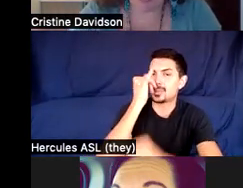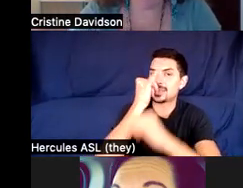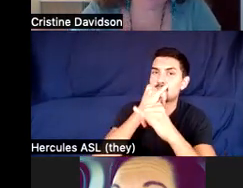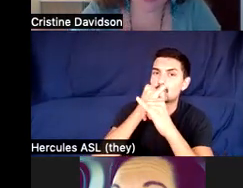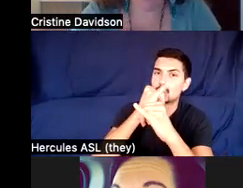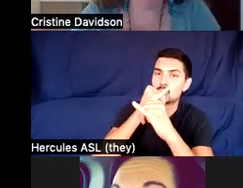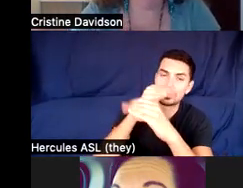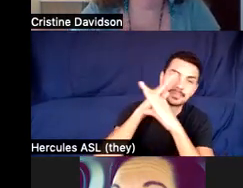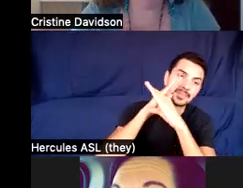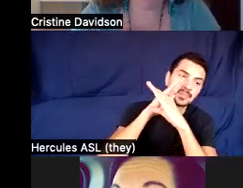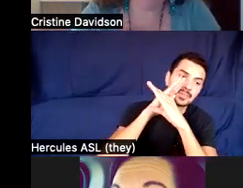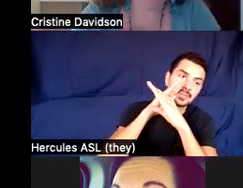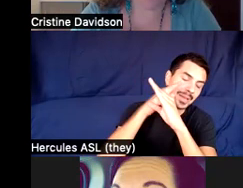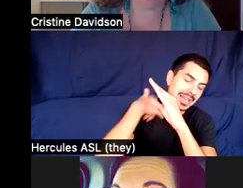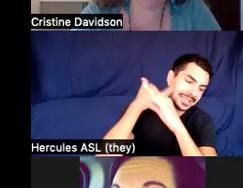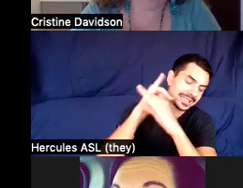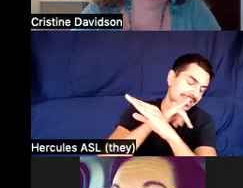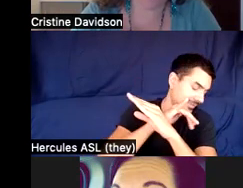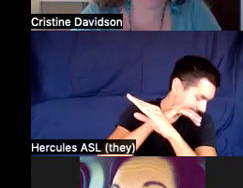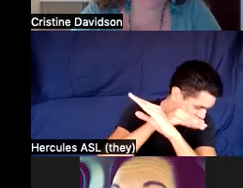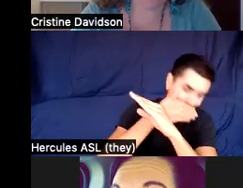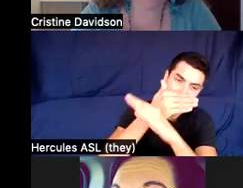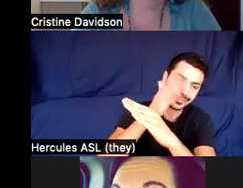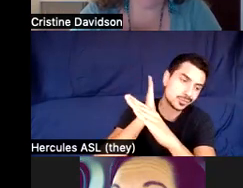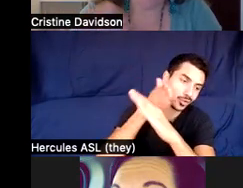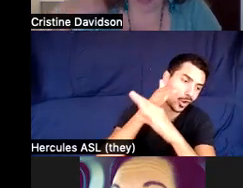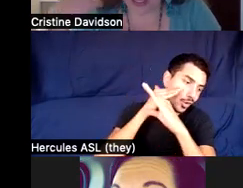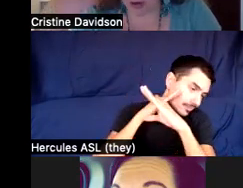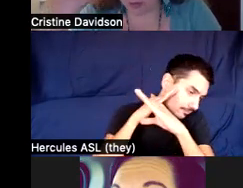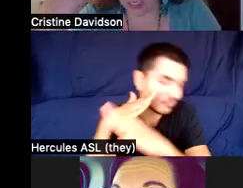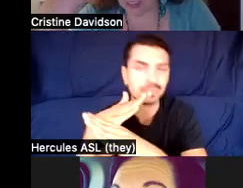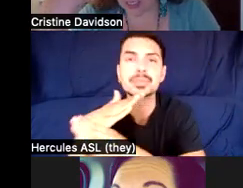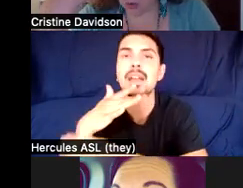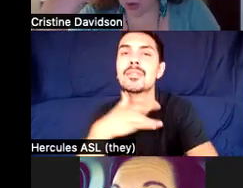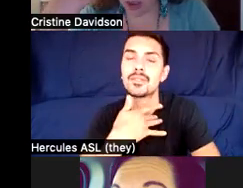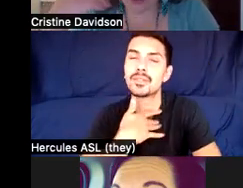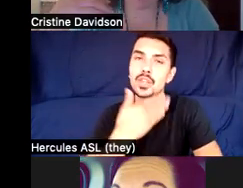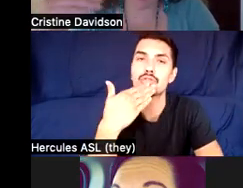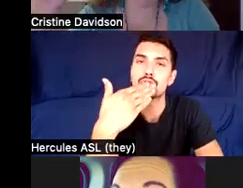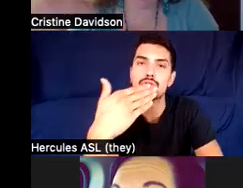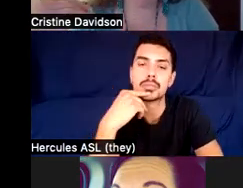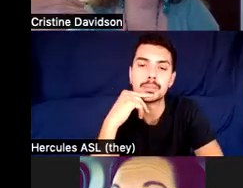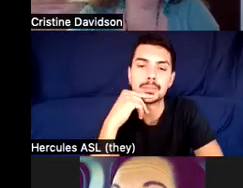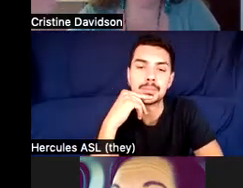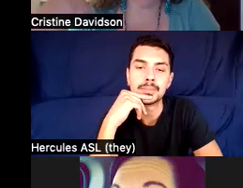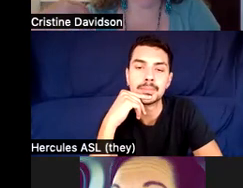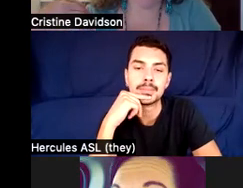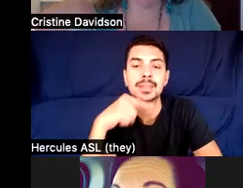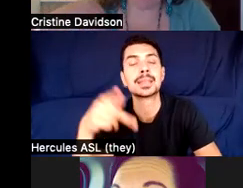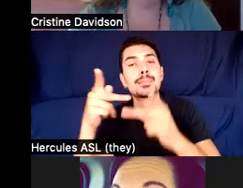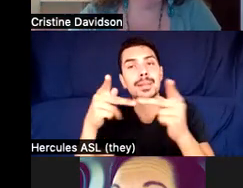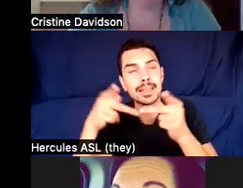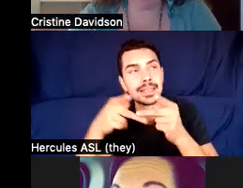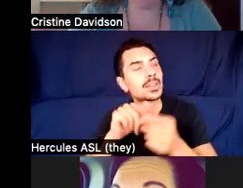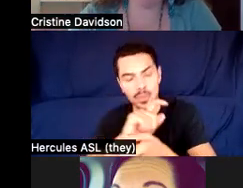is empowering that we made that move to go in and press charges, right? These are places that we're having some autonomy and choice